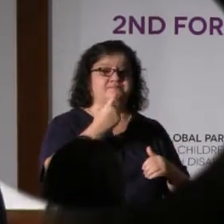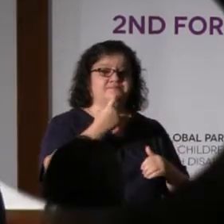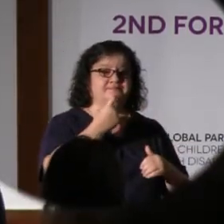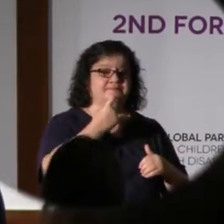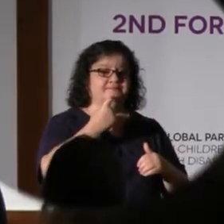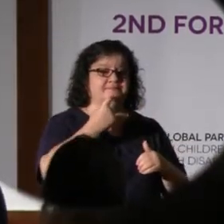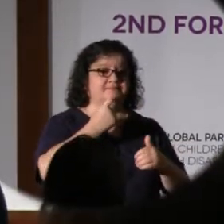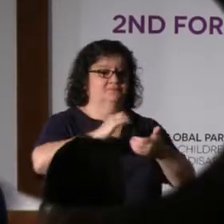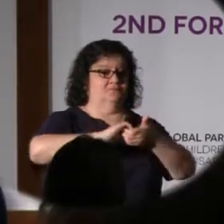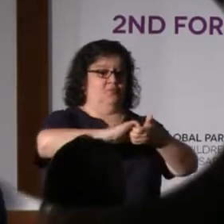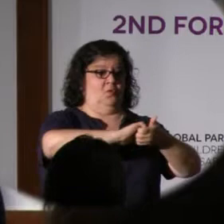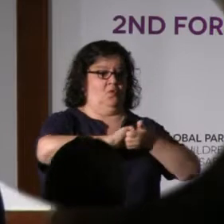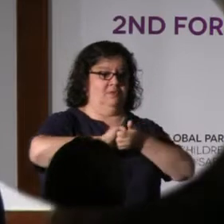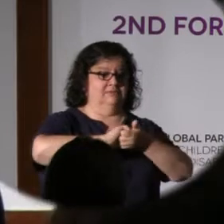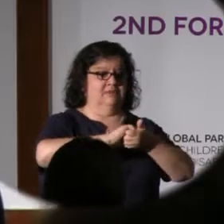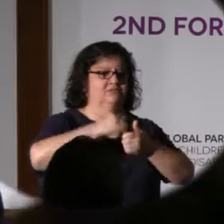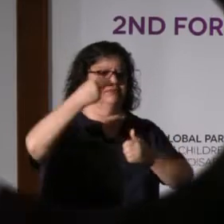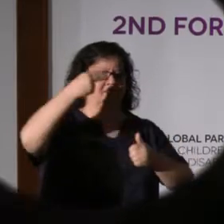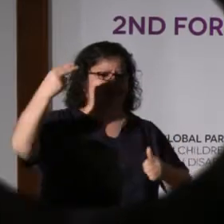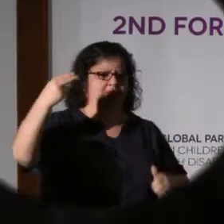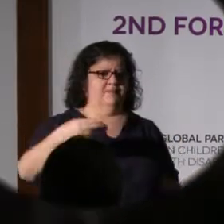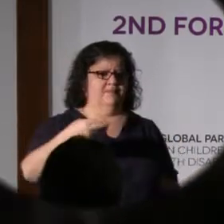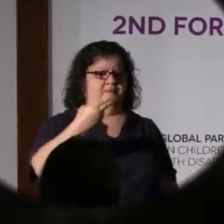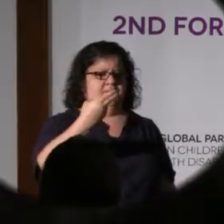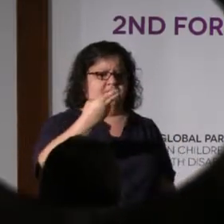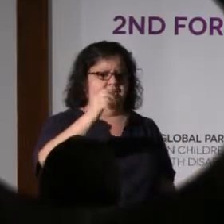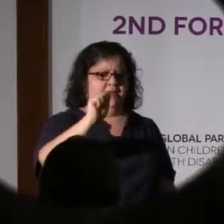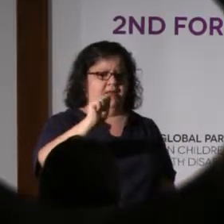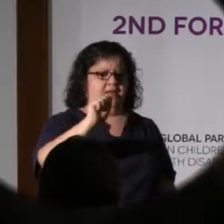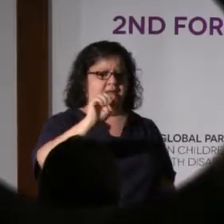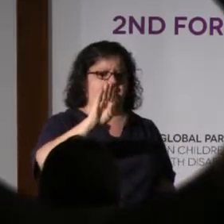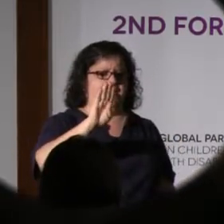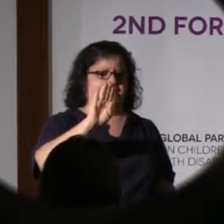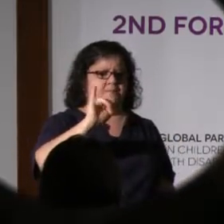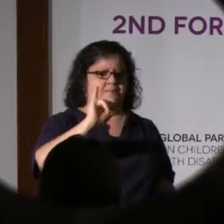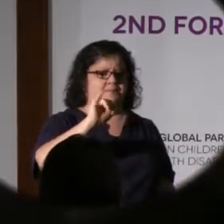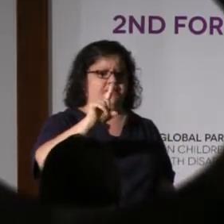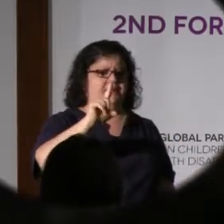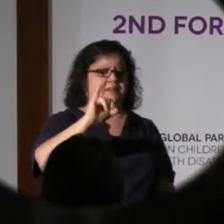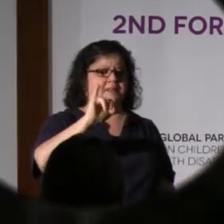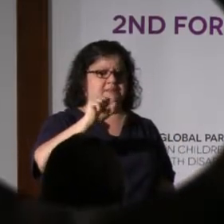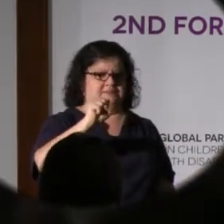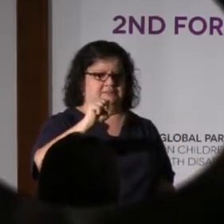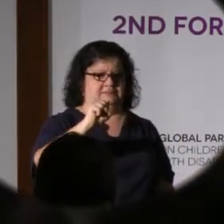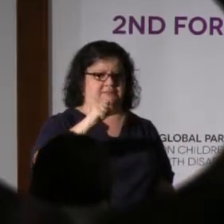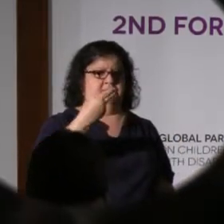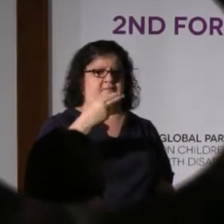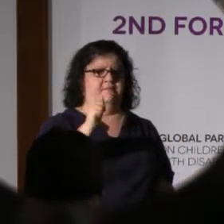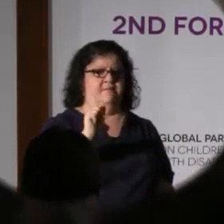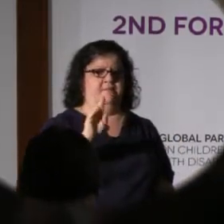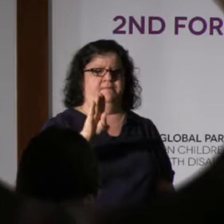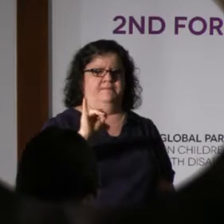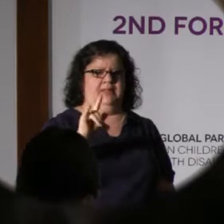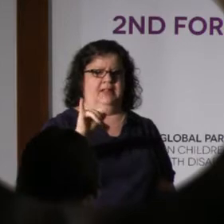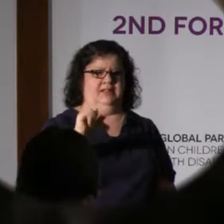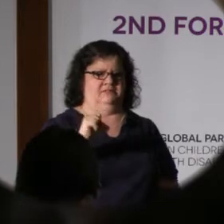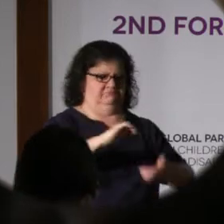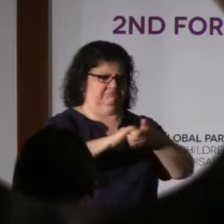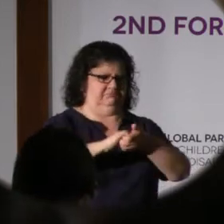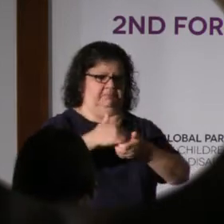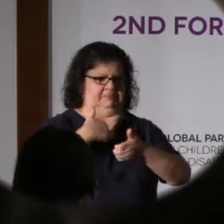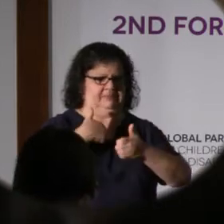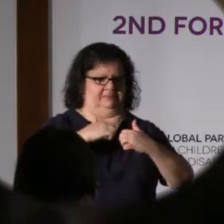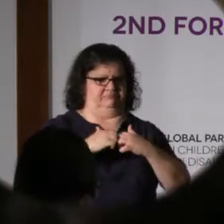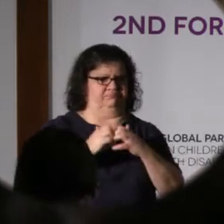you actually are talking to me about Abilis. And I'm very proud to say that the father of Abilis,